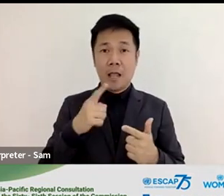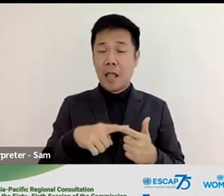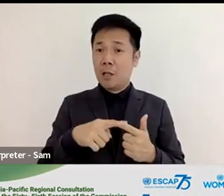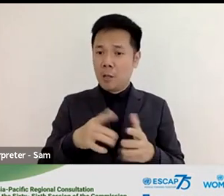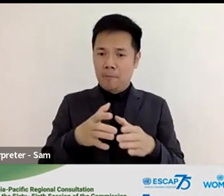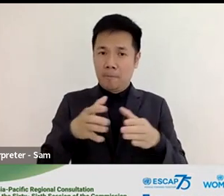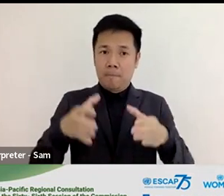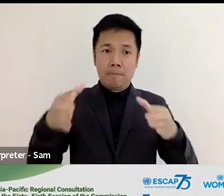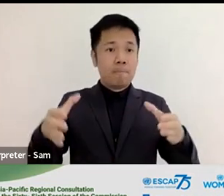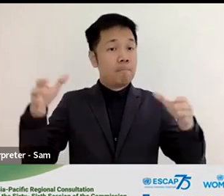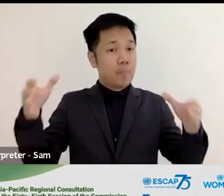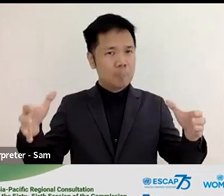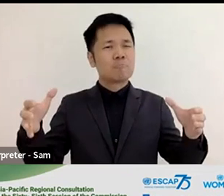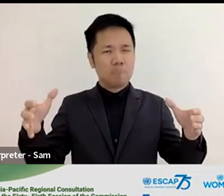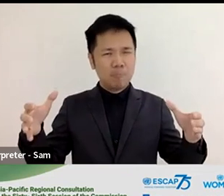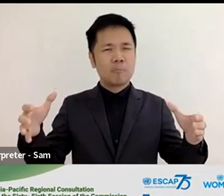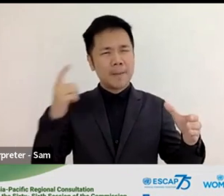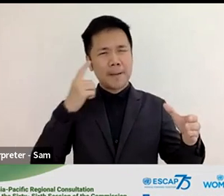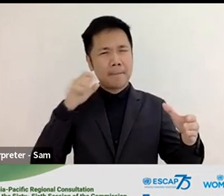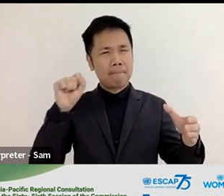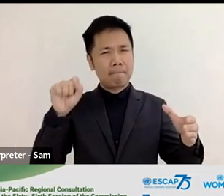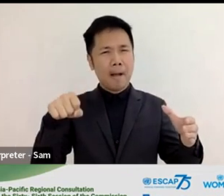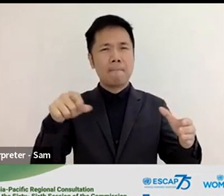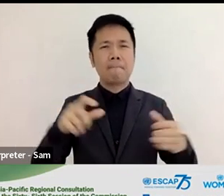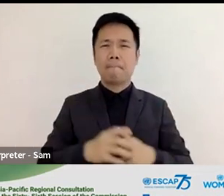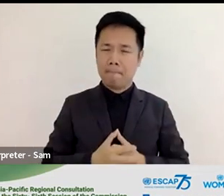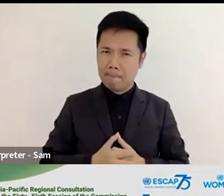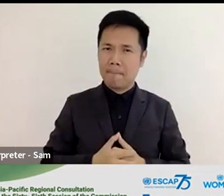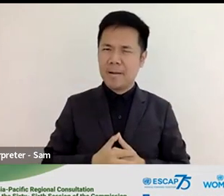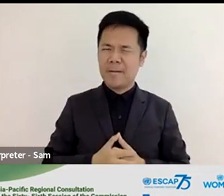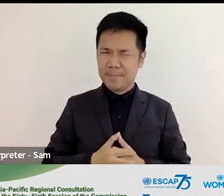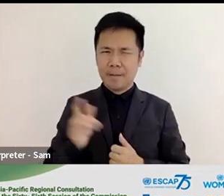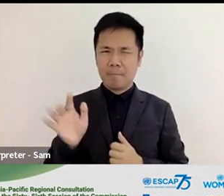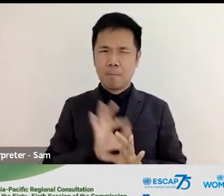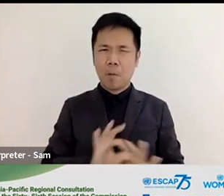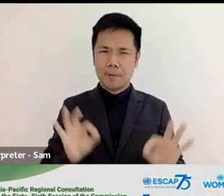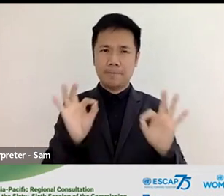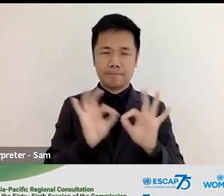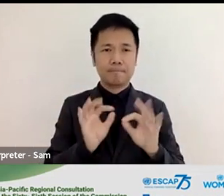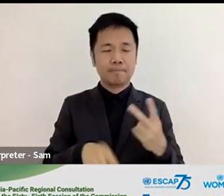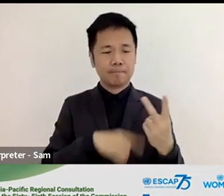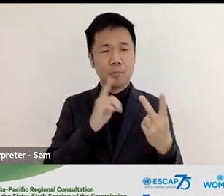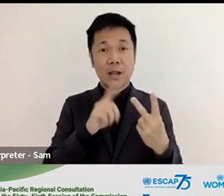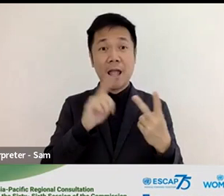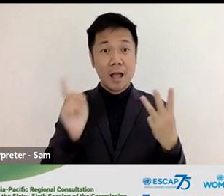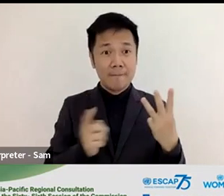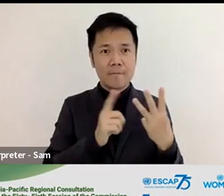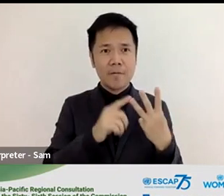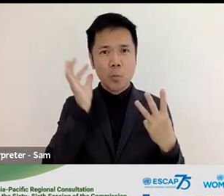think this is important message that I'm hearing from you, and how the women